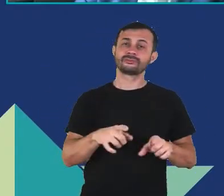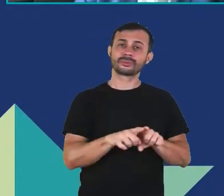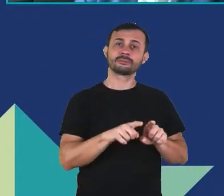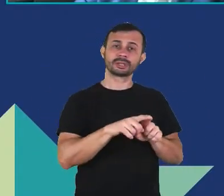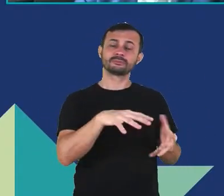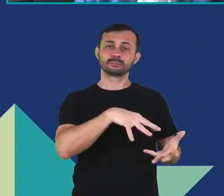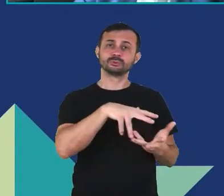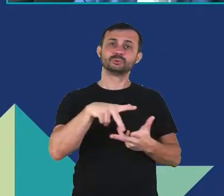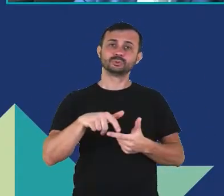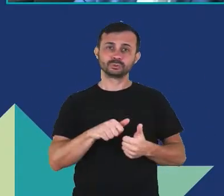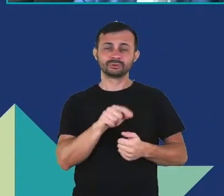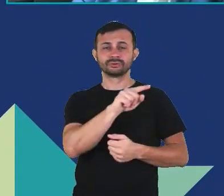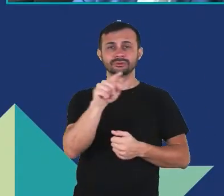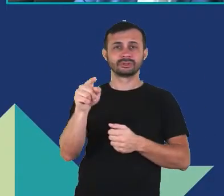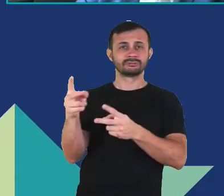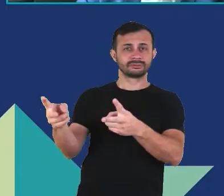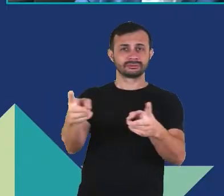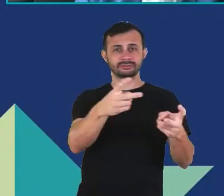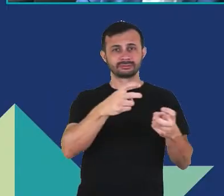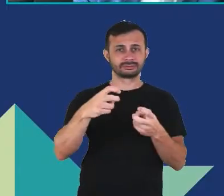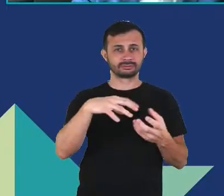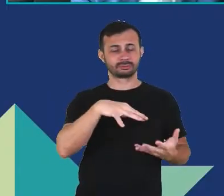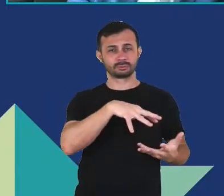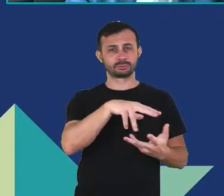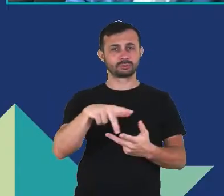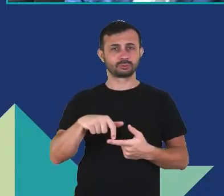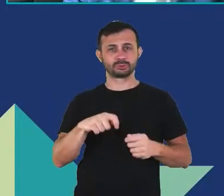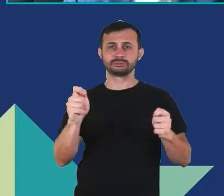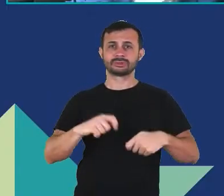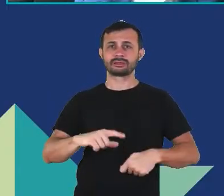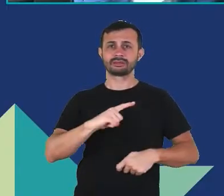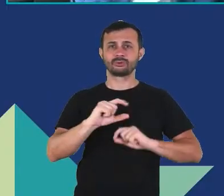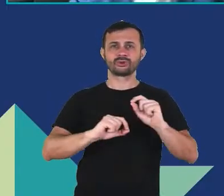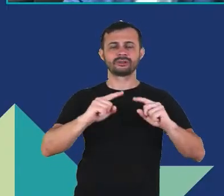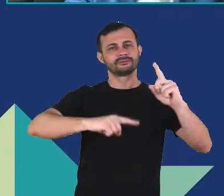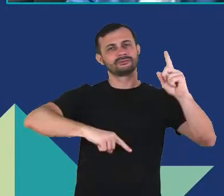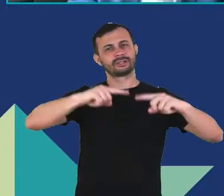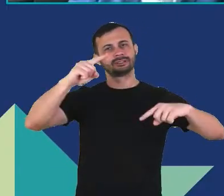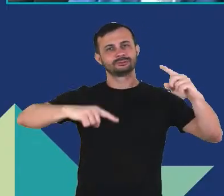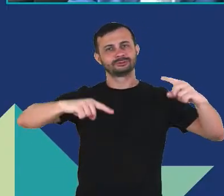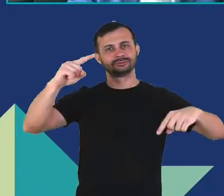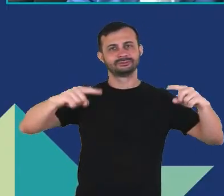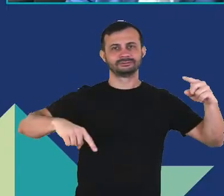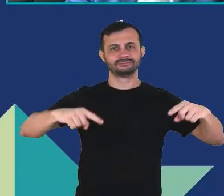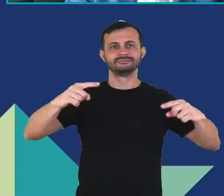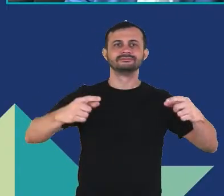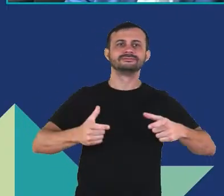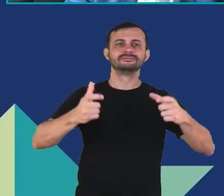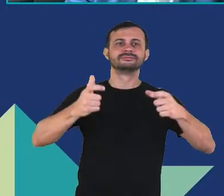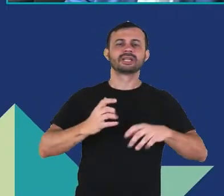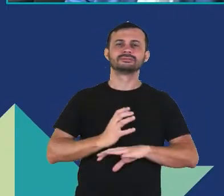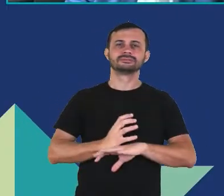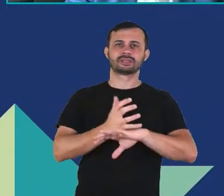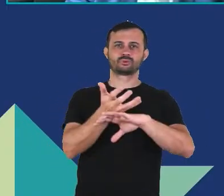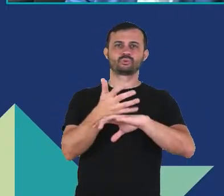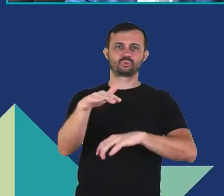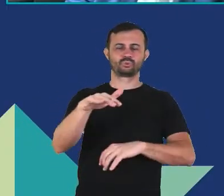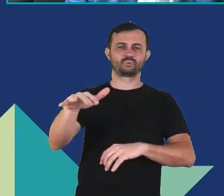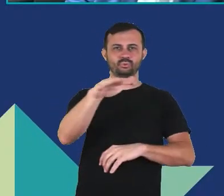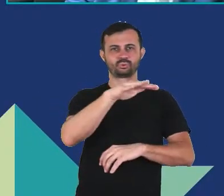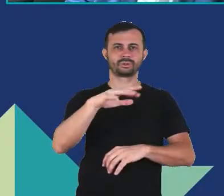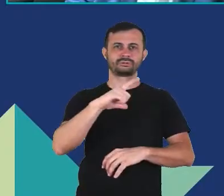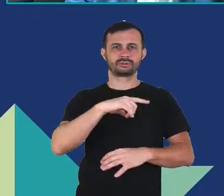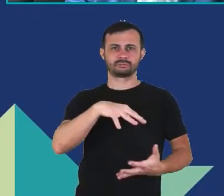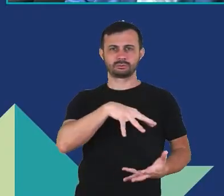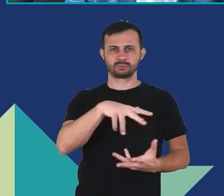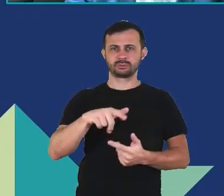can have variations from the driest place on Earth, which is the Atacama Desert, where you get 5 millimeters